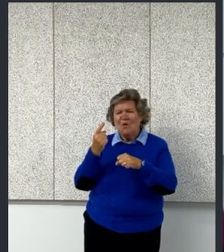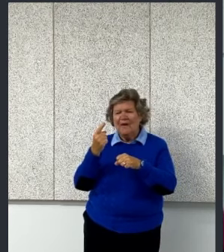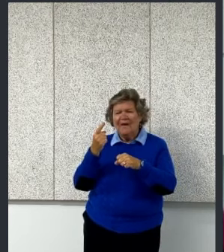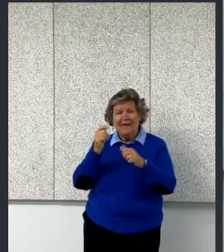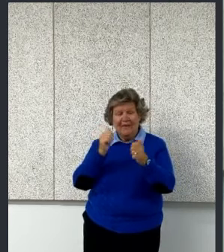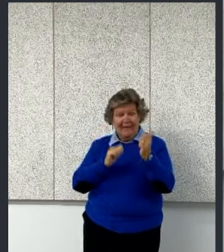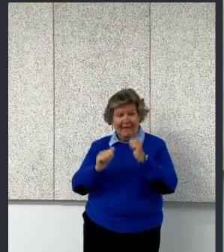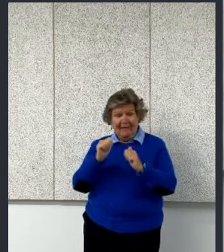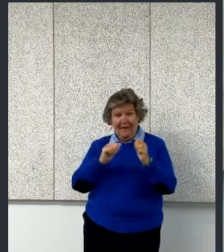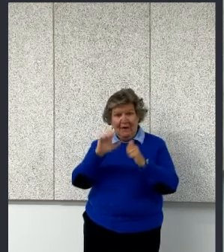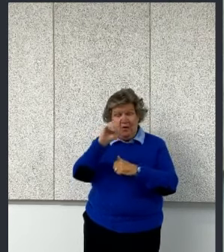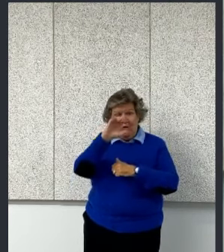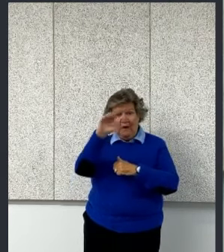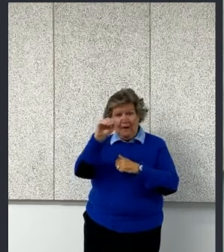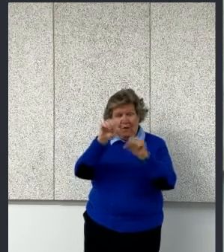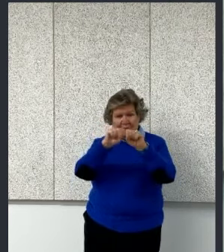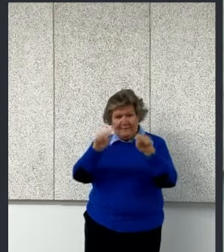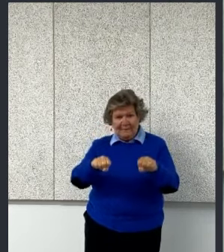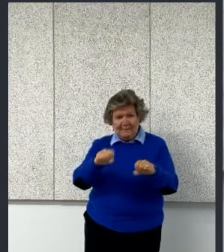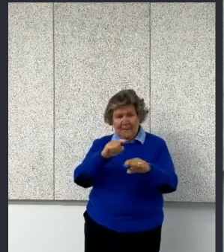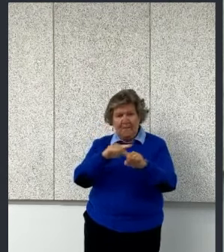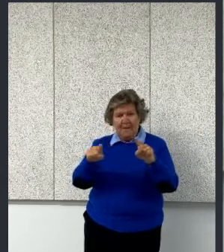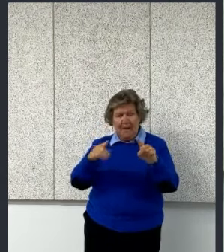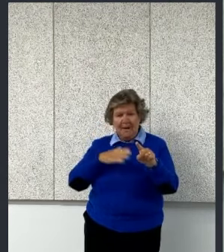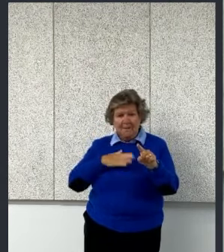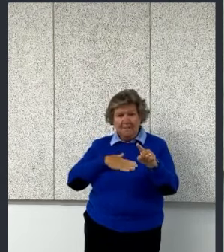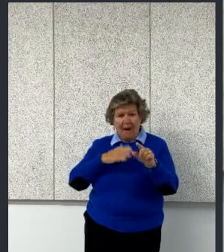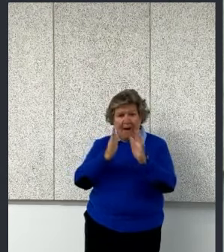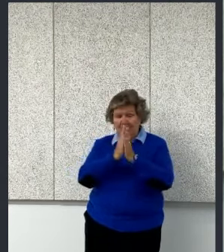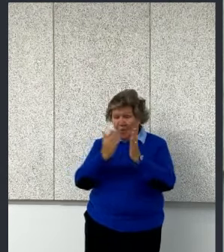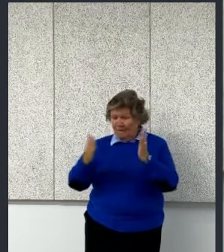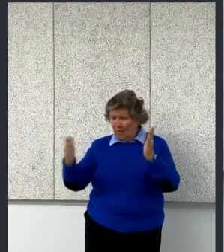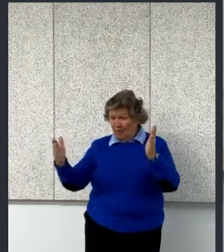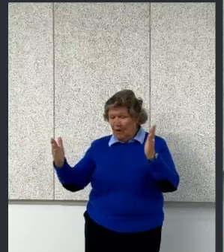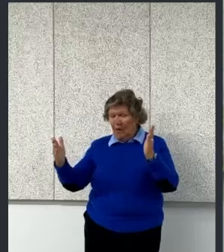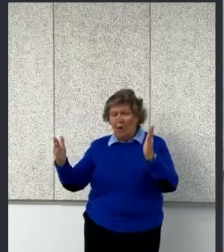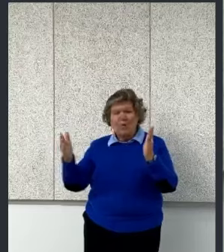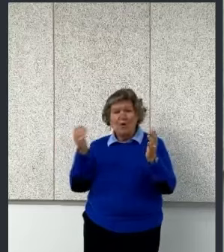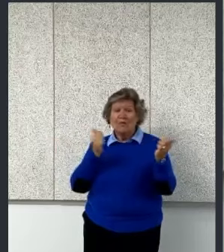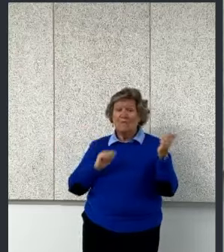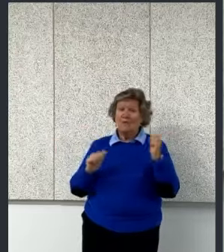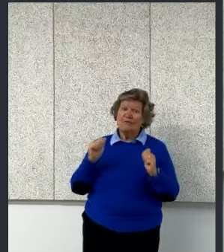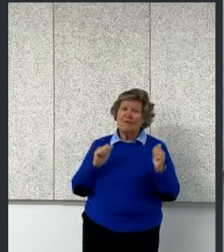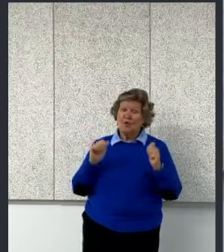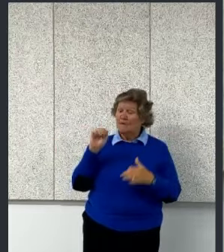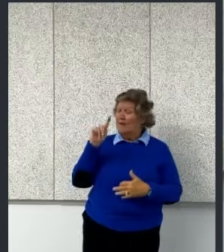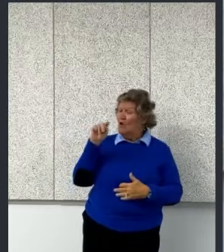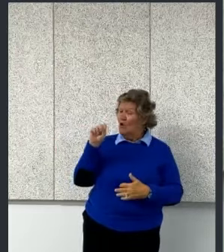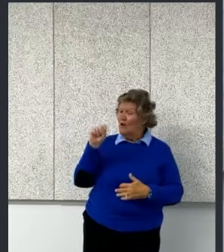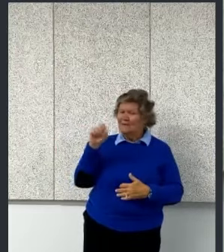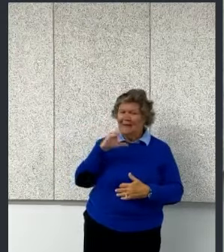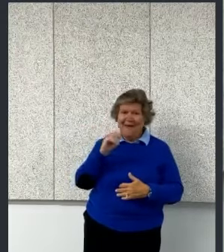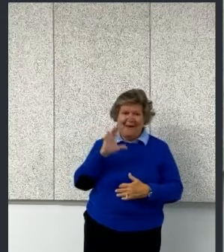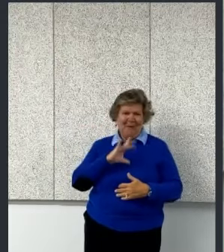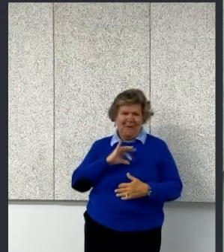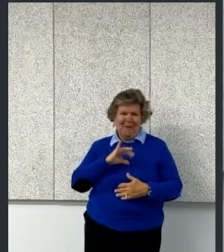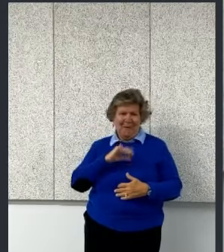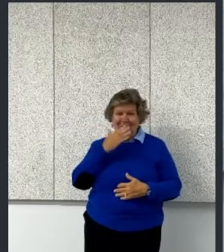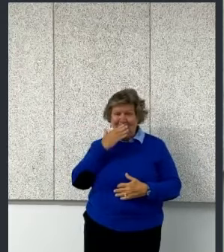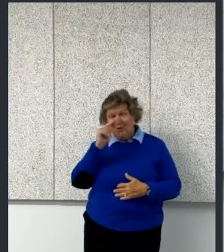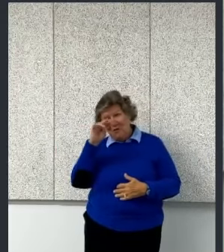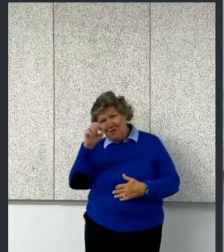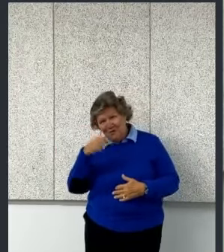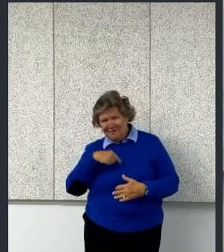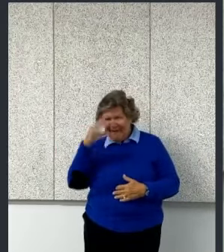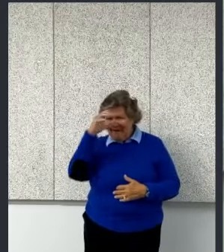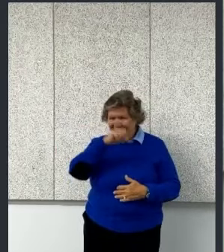theater ecosystem, but in my portfolio, the performing arts. And the good news is, I guess, the